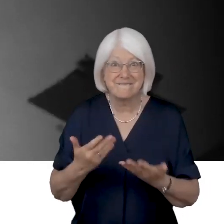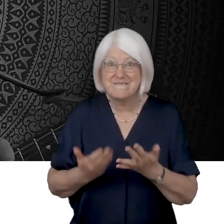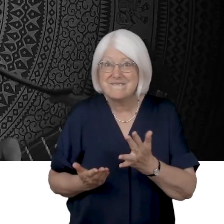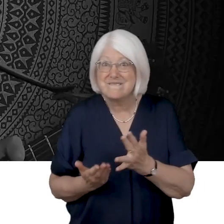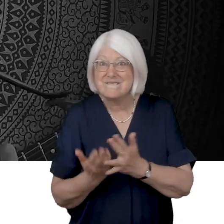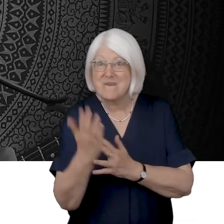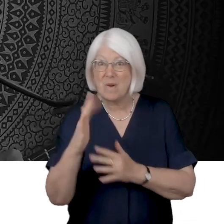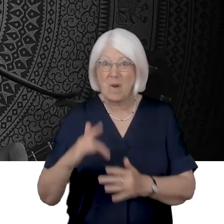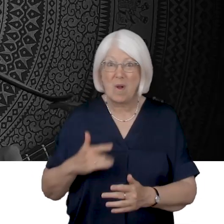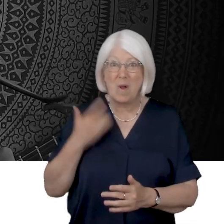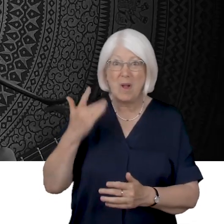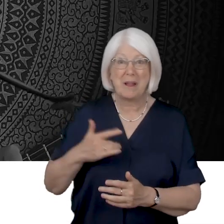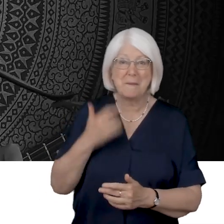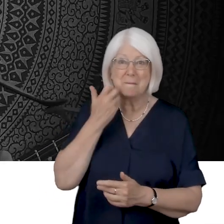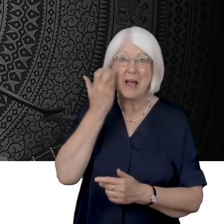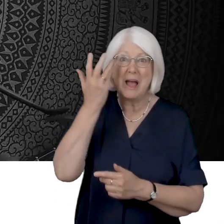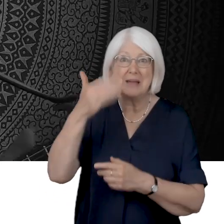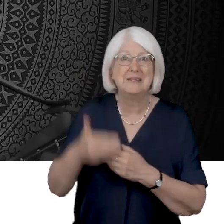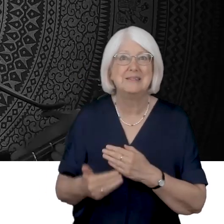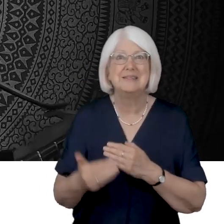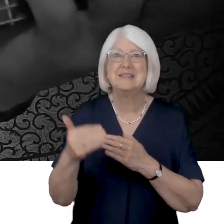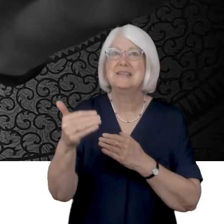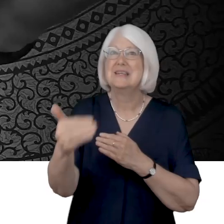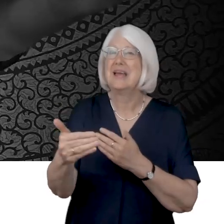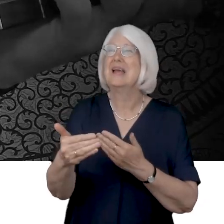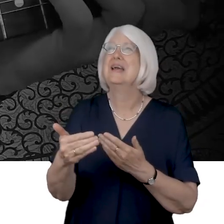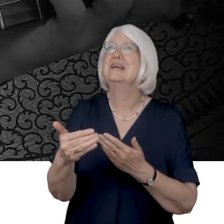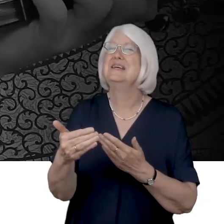inheritance through all my